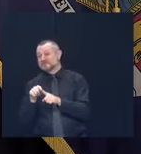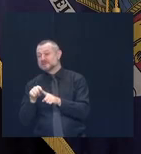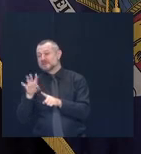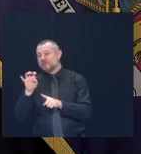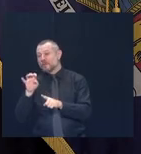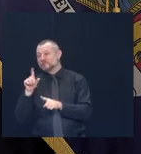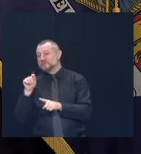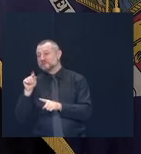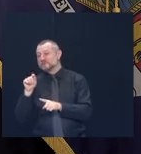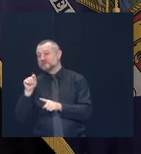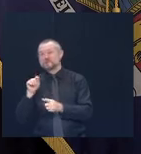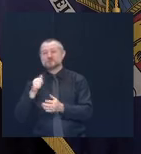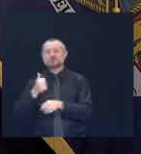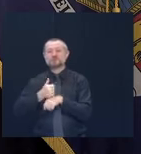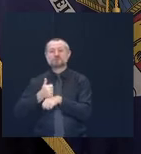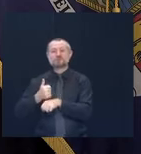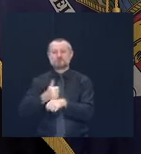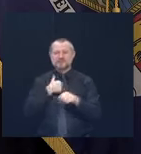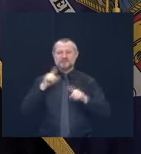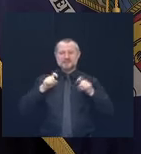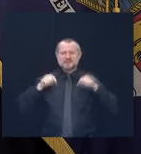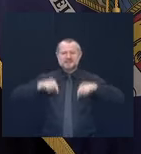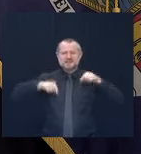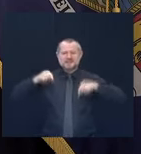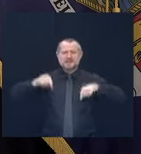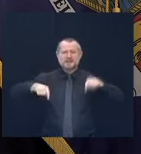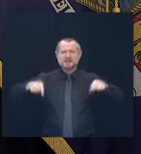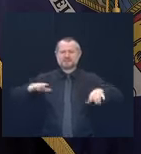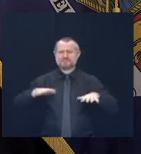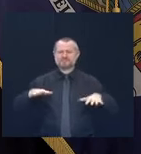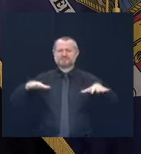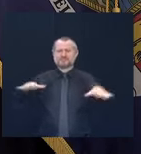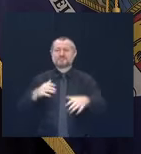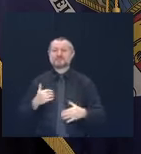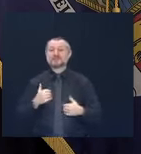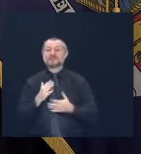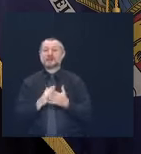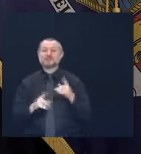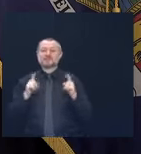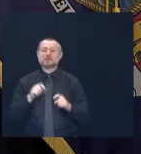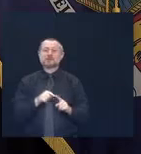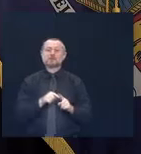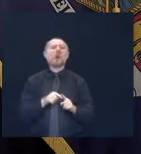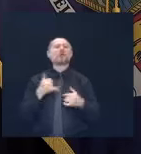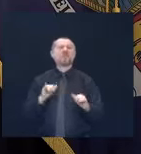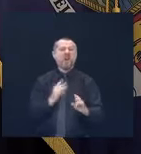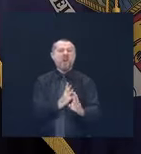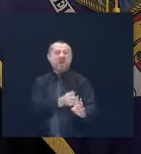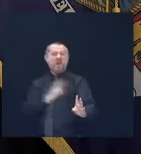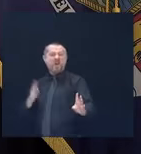Some sites are being overrun and some sites are being underused. I don't know